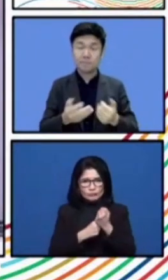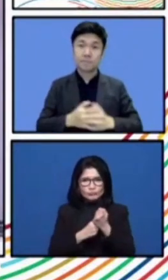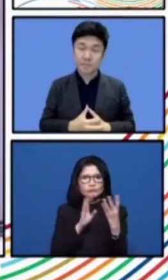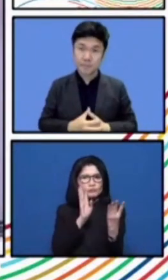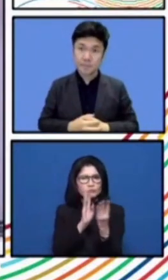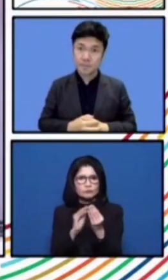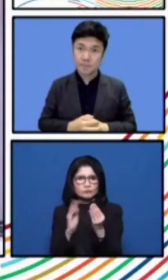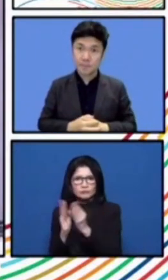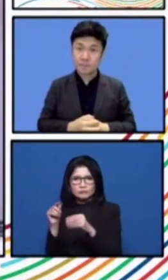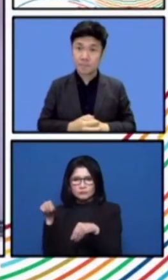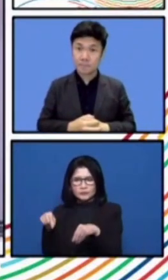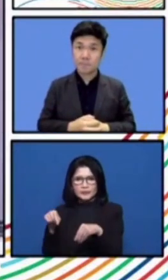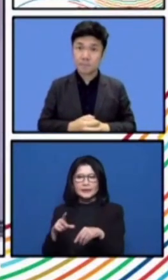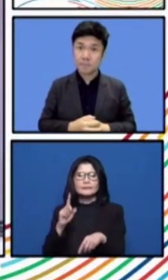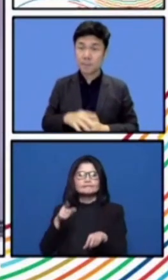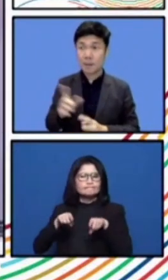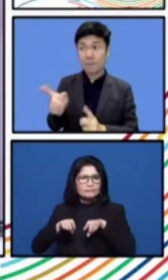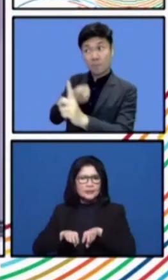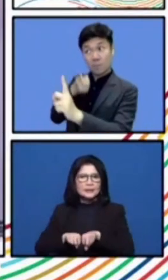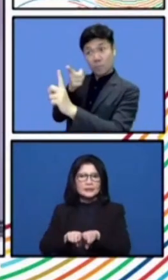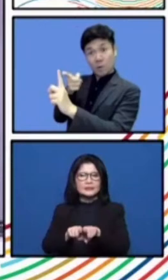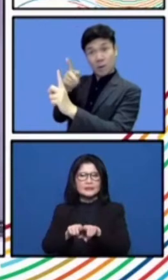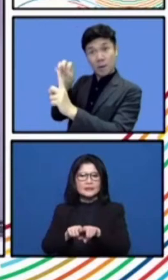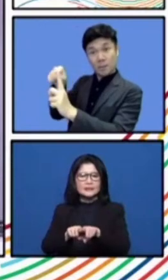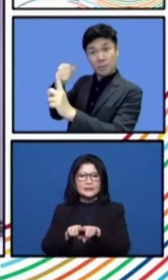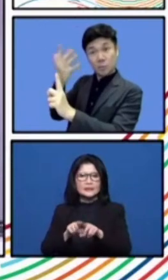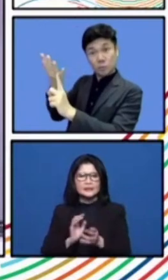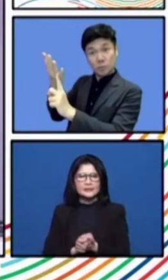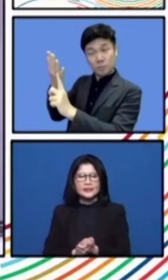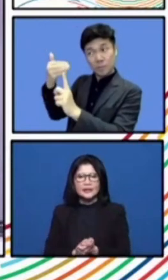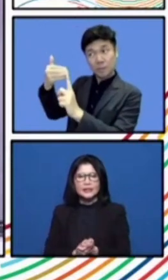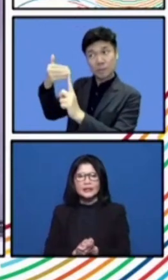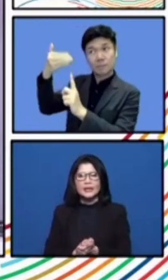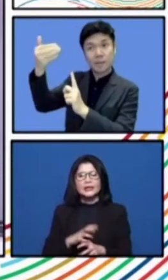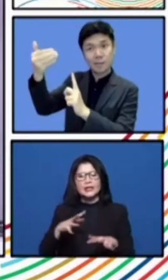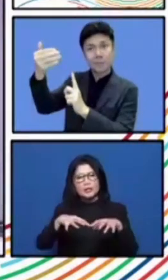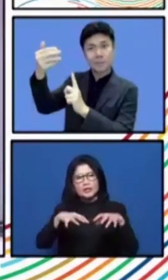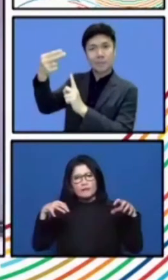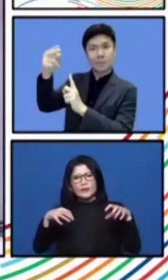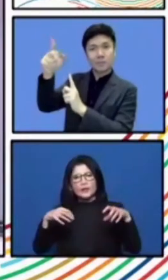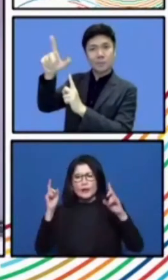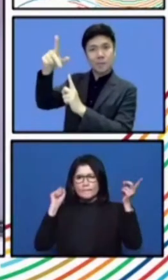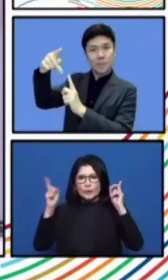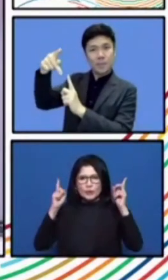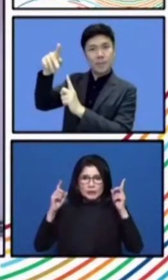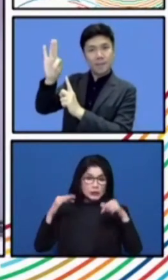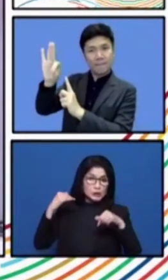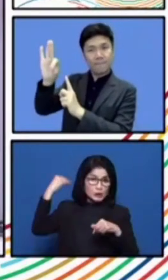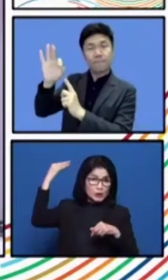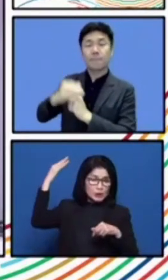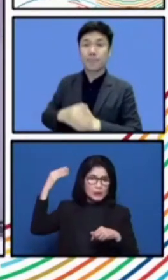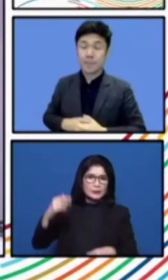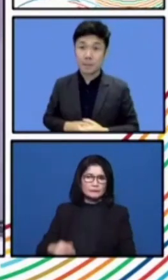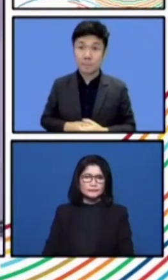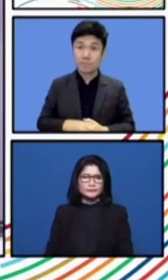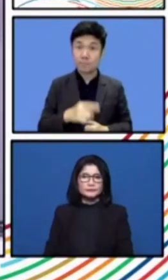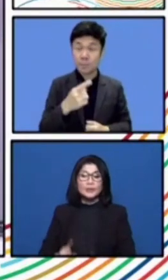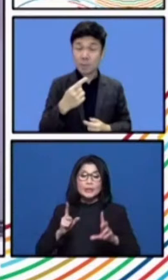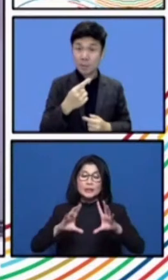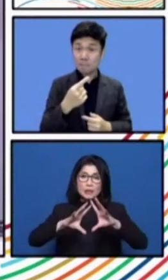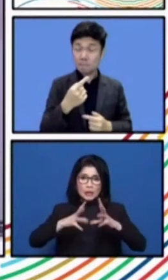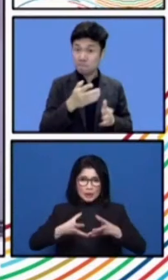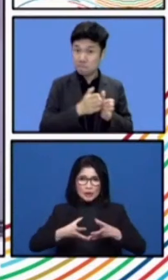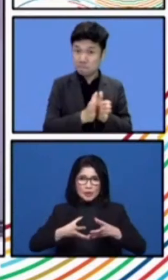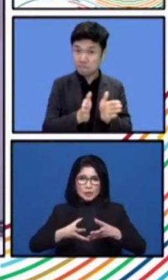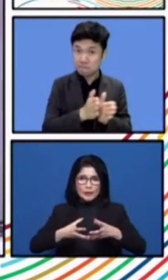and practice political forum and then globally at the national level I mentioned the stakeholder group of